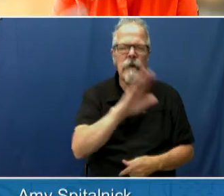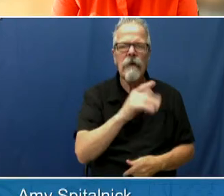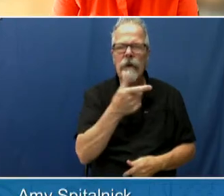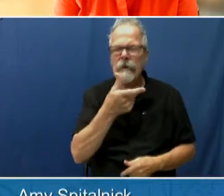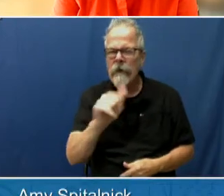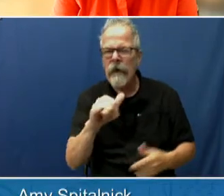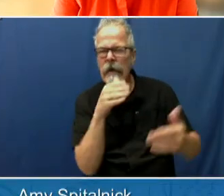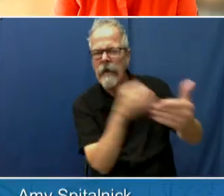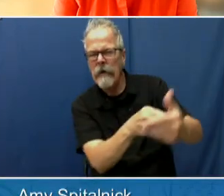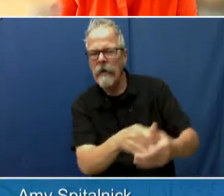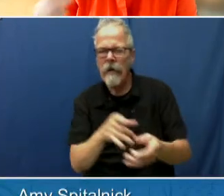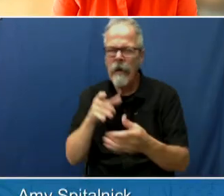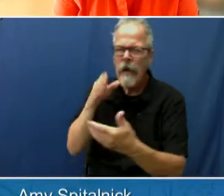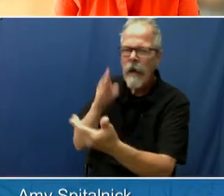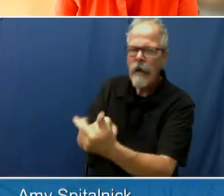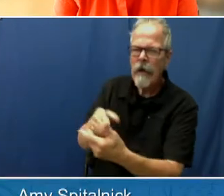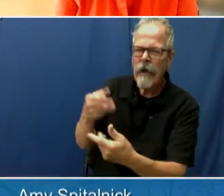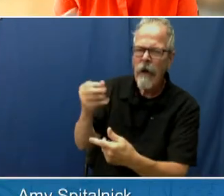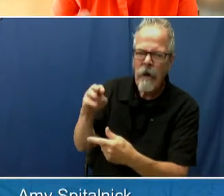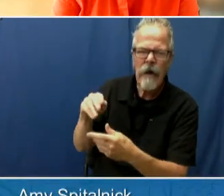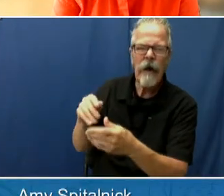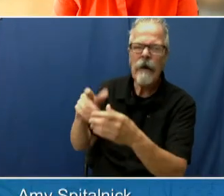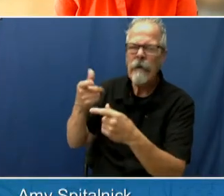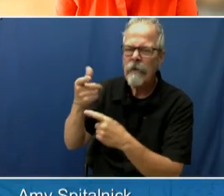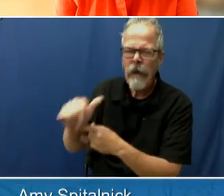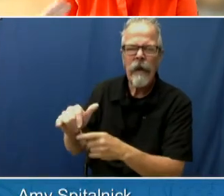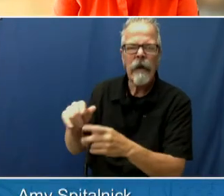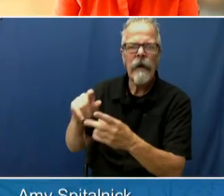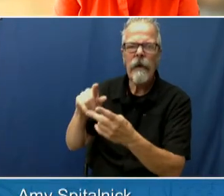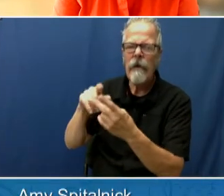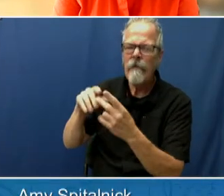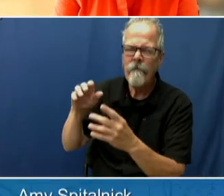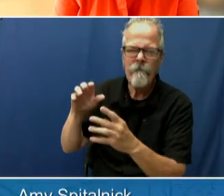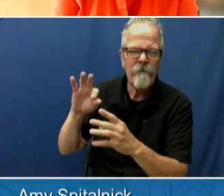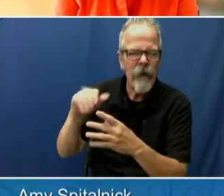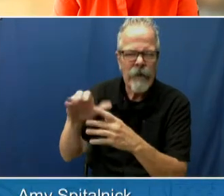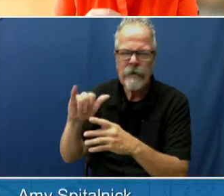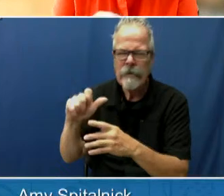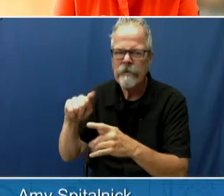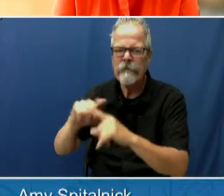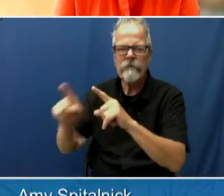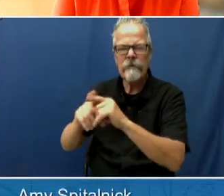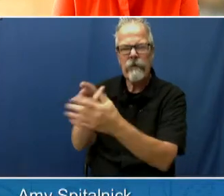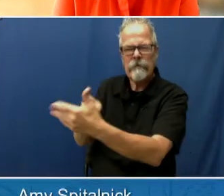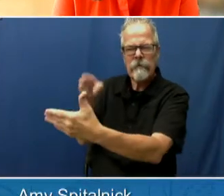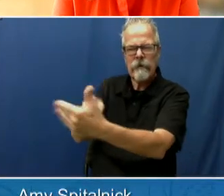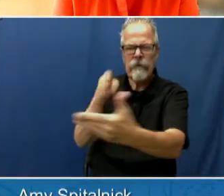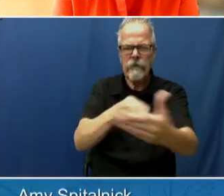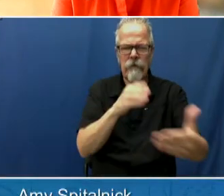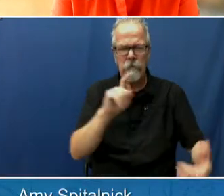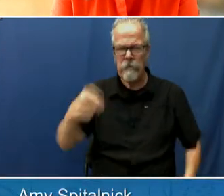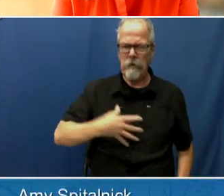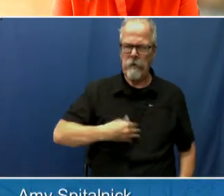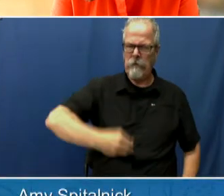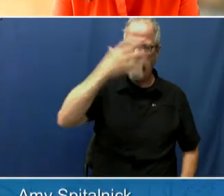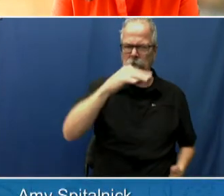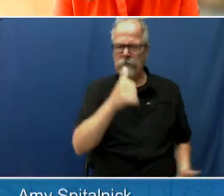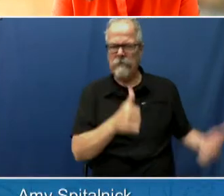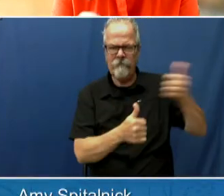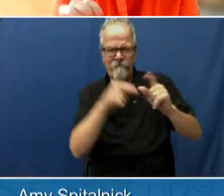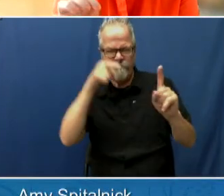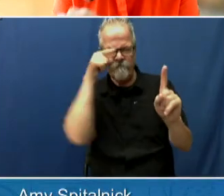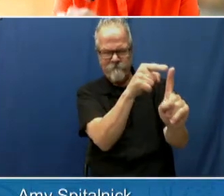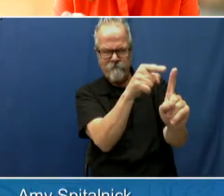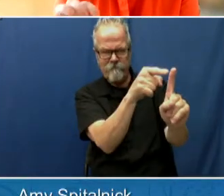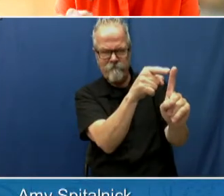can't take on that hate without taking on the white nationalism and white supremacy at their core. Our fates are interconnected.